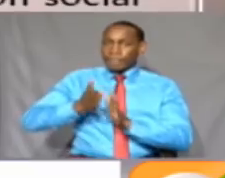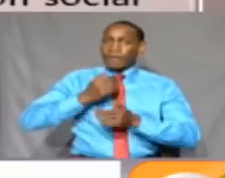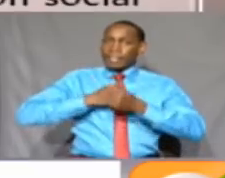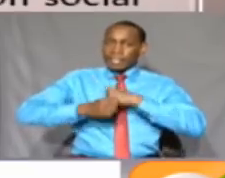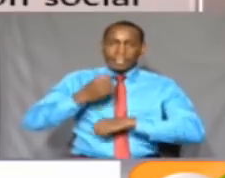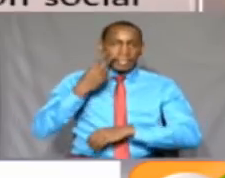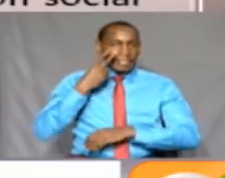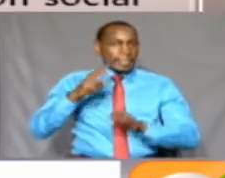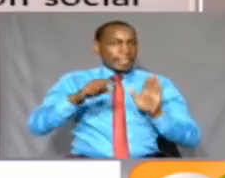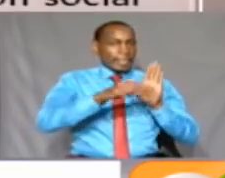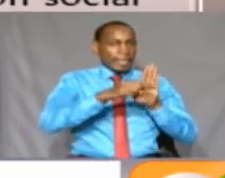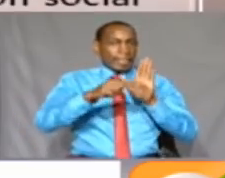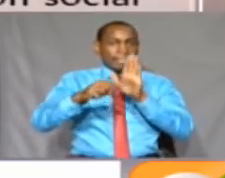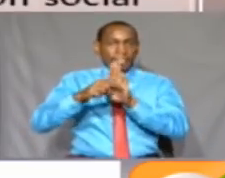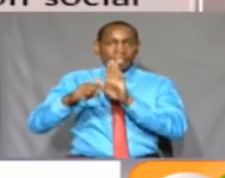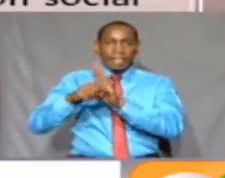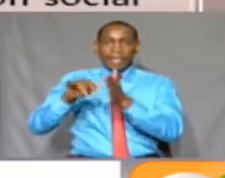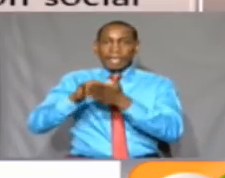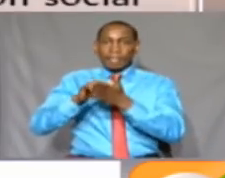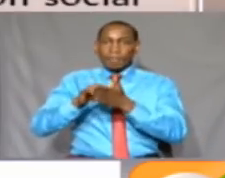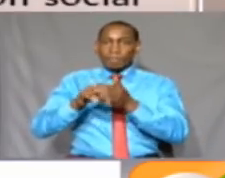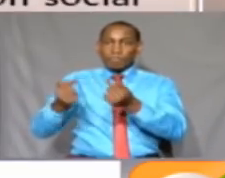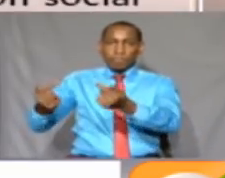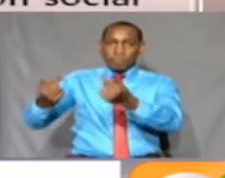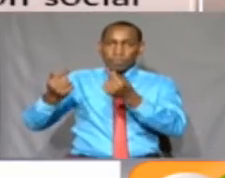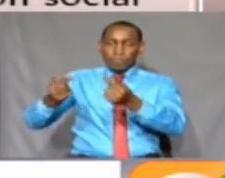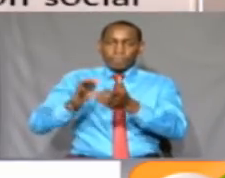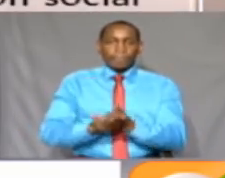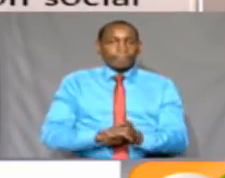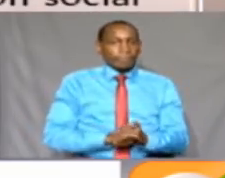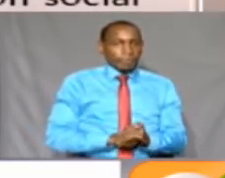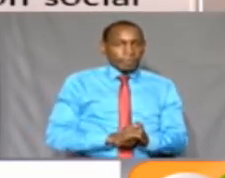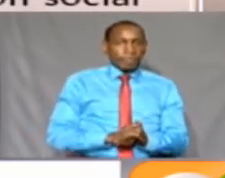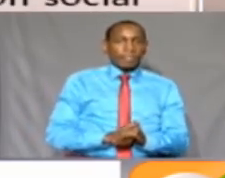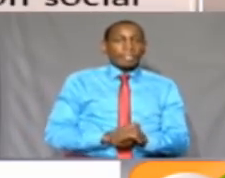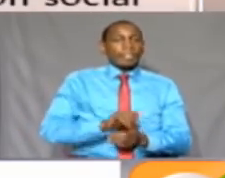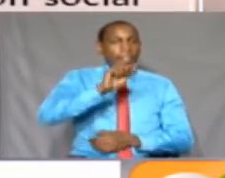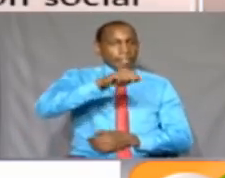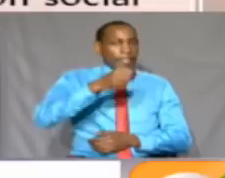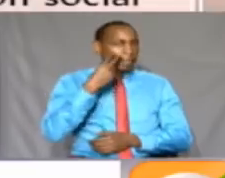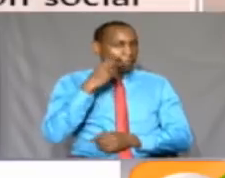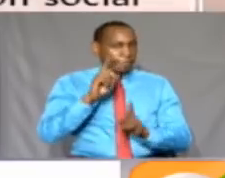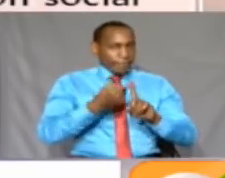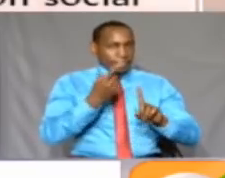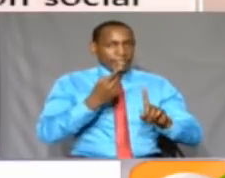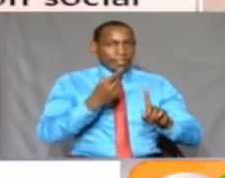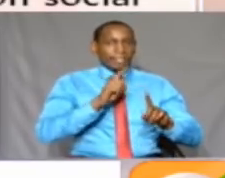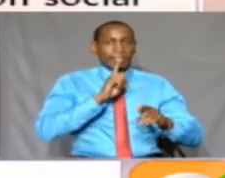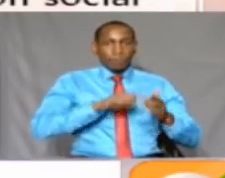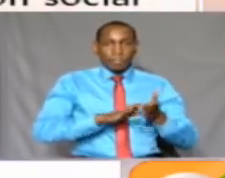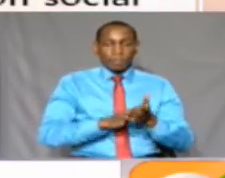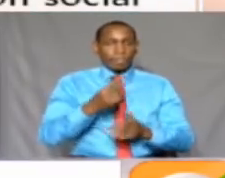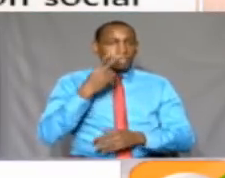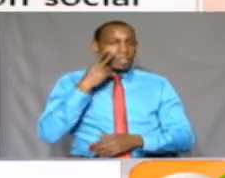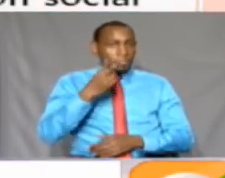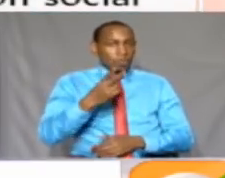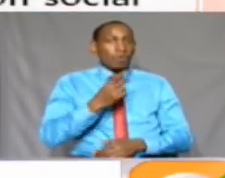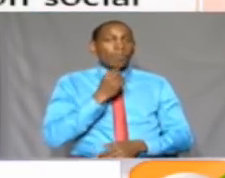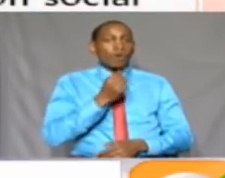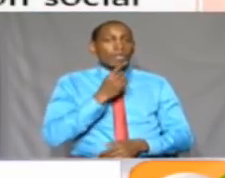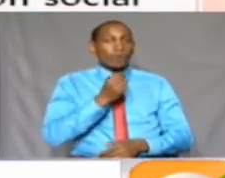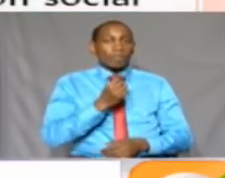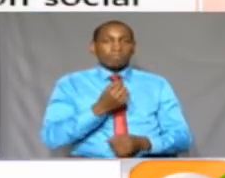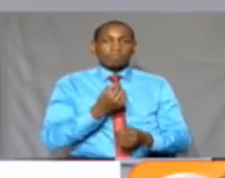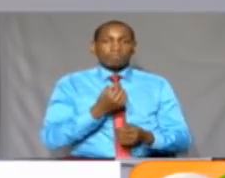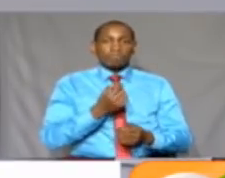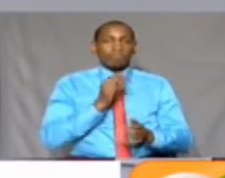the negativity that came out, that was pouring out? Yes. I saw the negativity. Oh, first of all, let me say that I saw